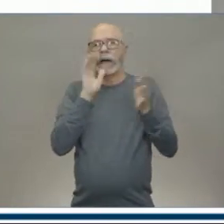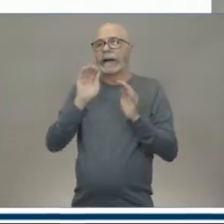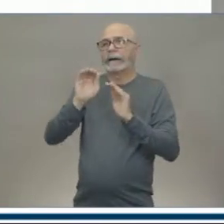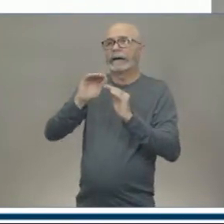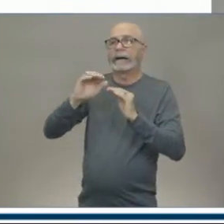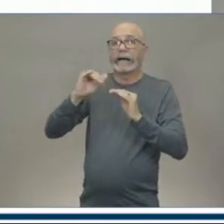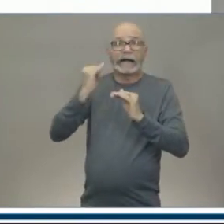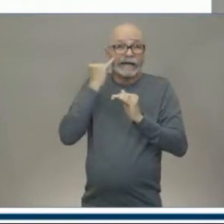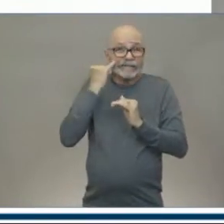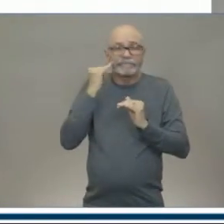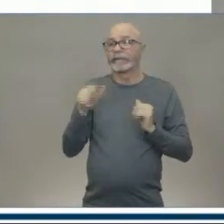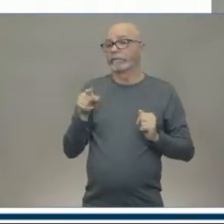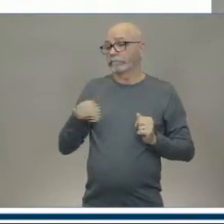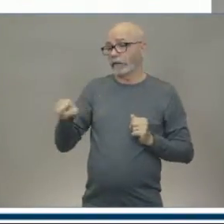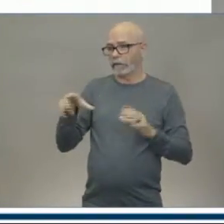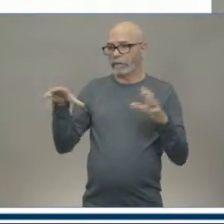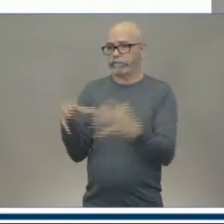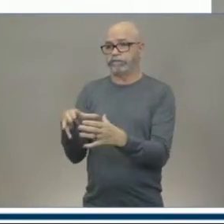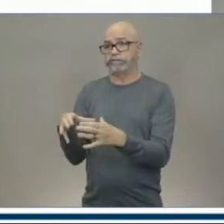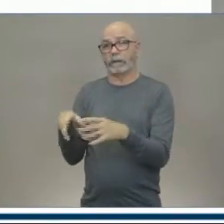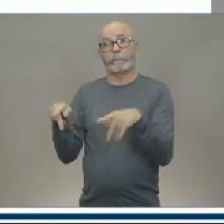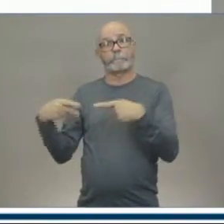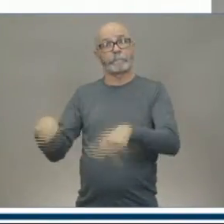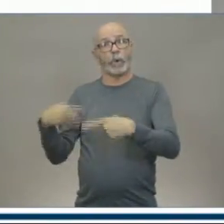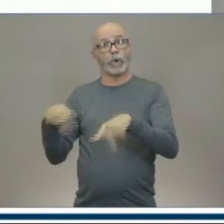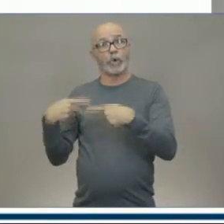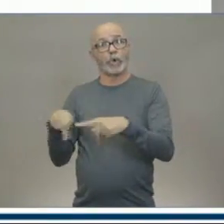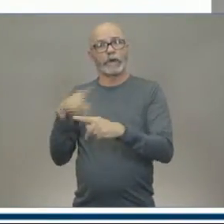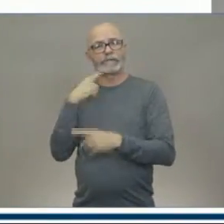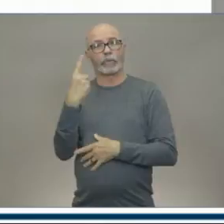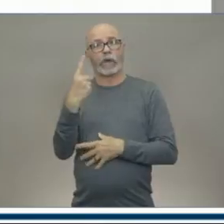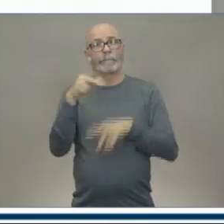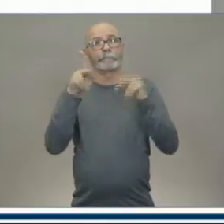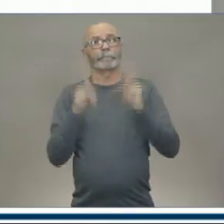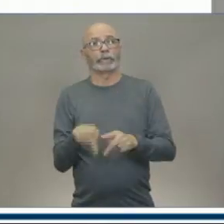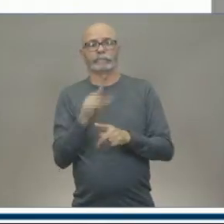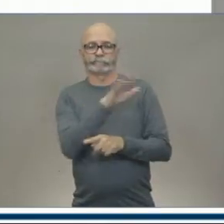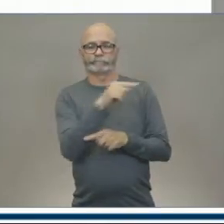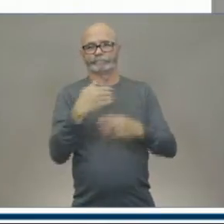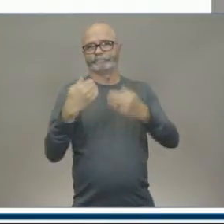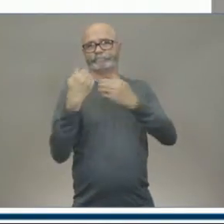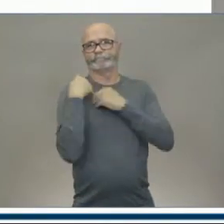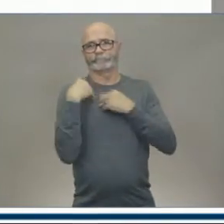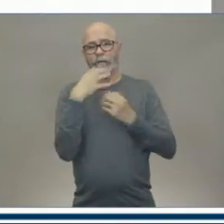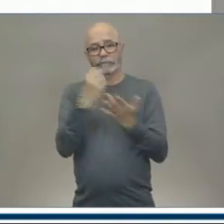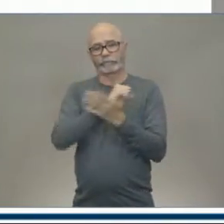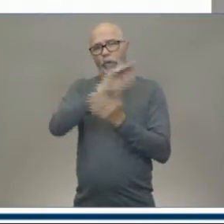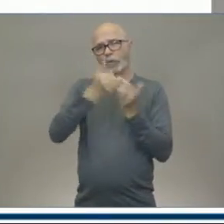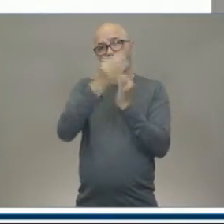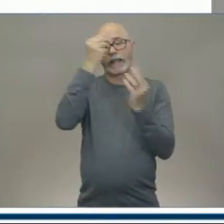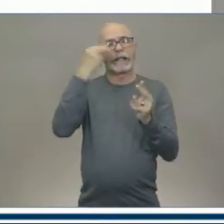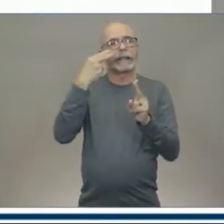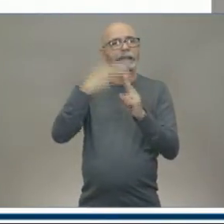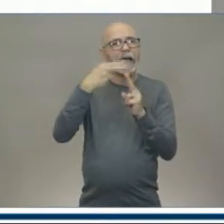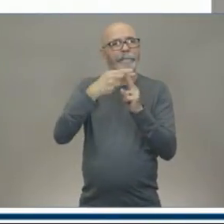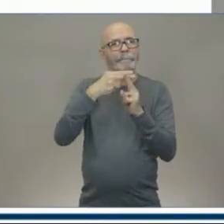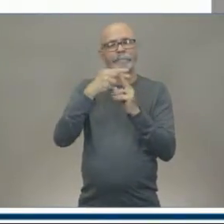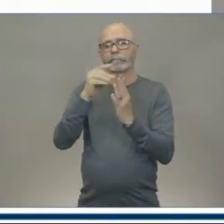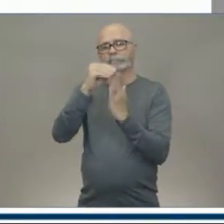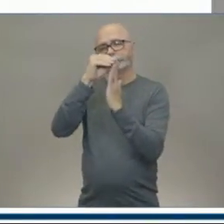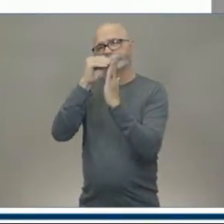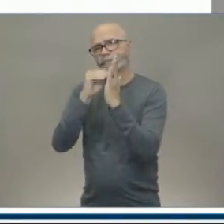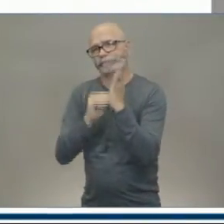in the party who's responsible then for contacting other people if necessary. So nothing more is required,